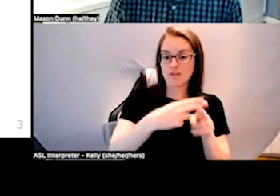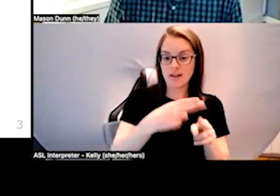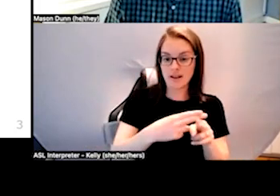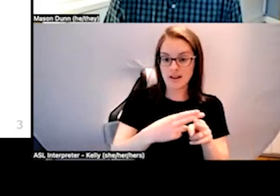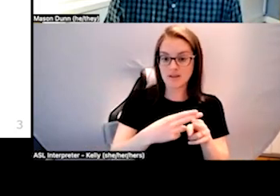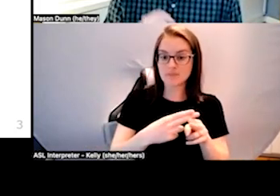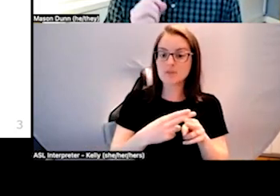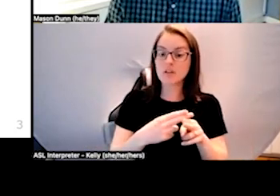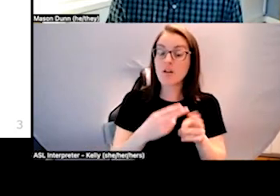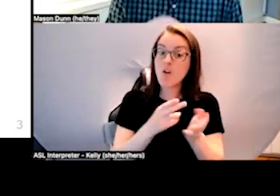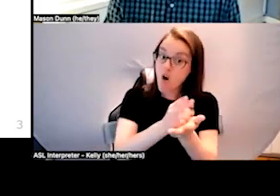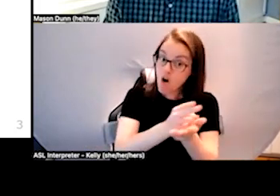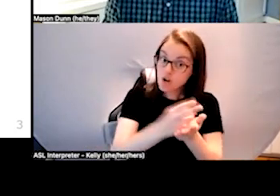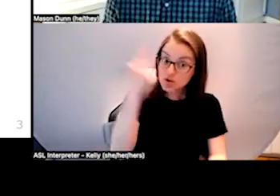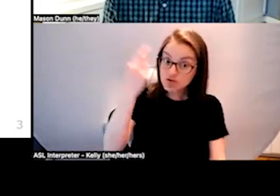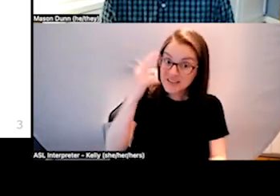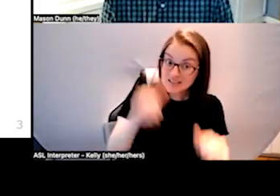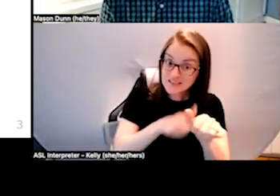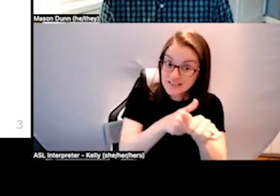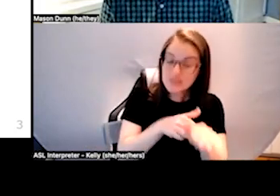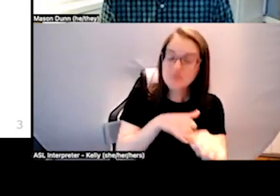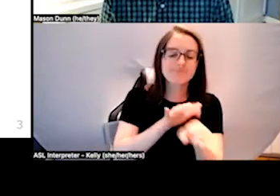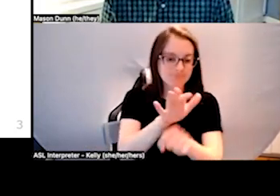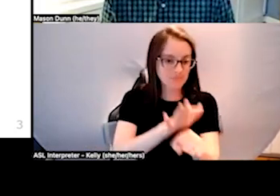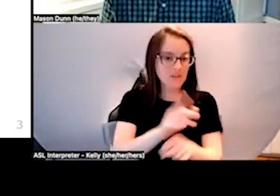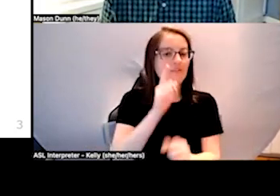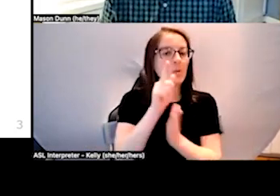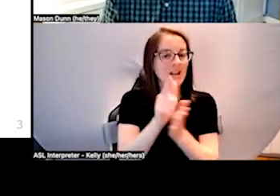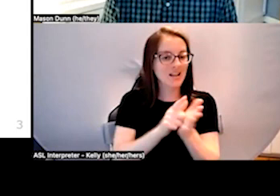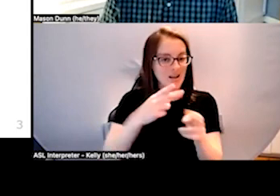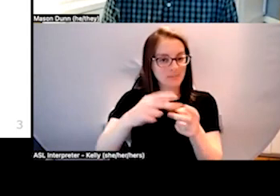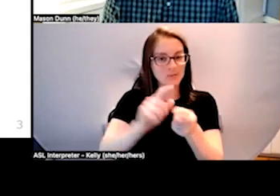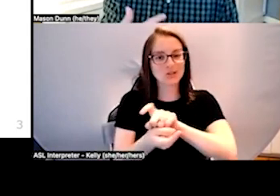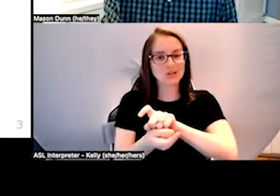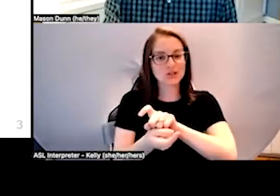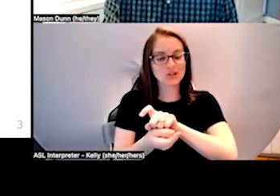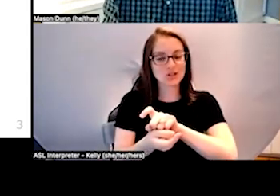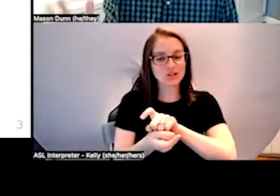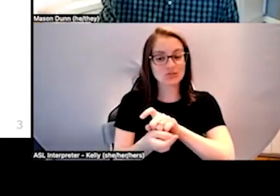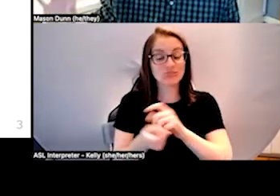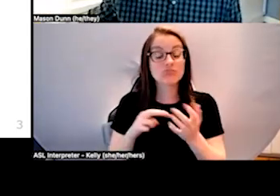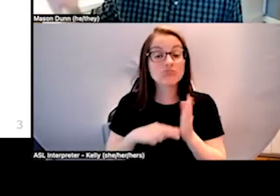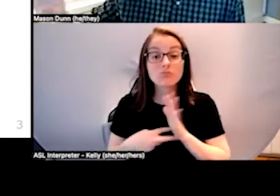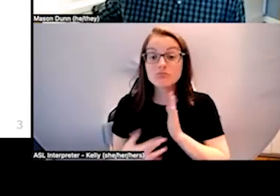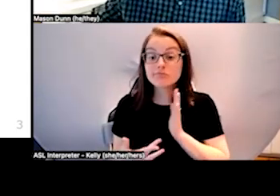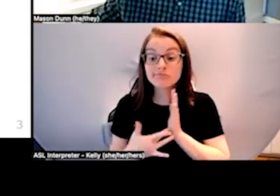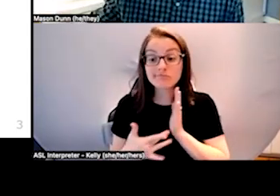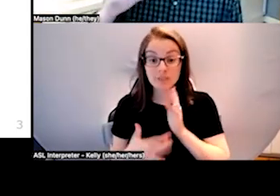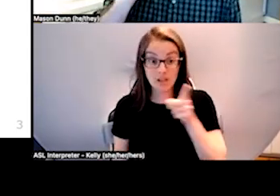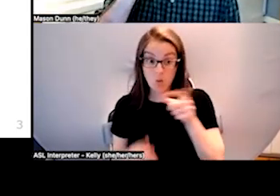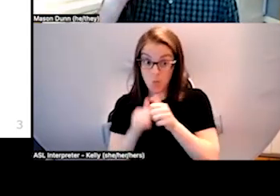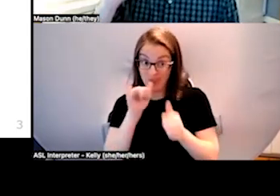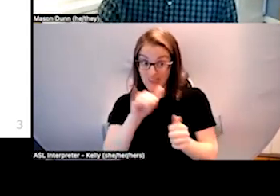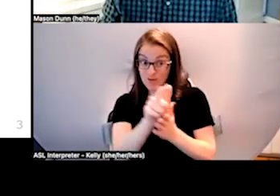honest purposes, is enough for a legal name change. So you don't technically, by this case